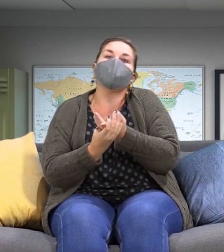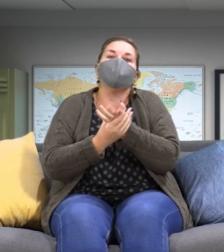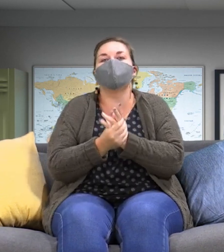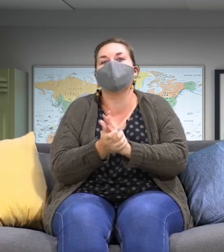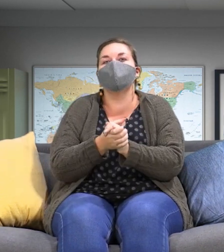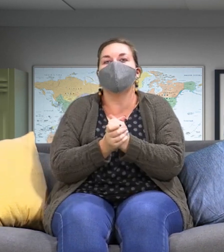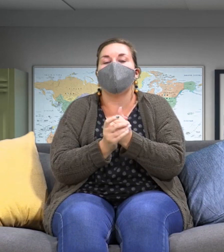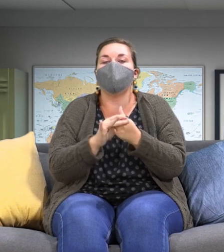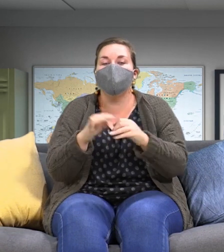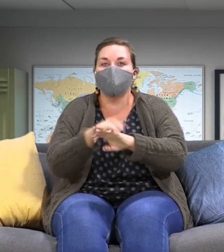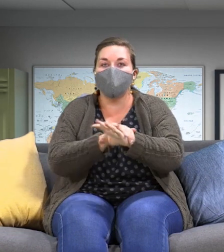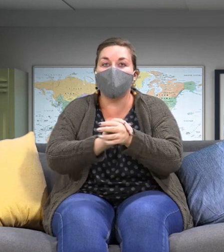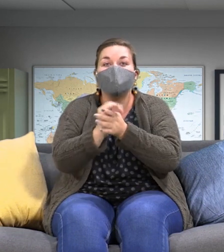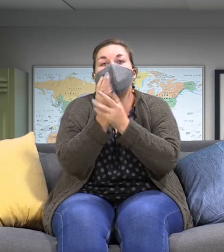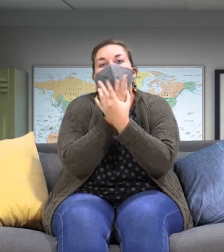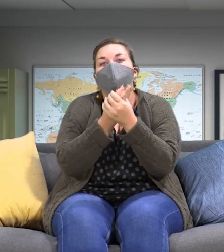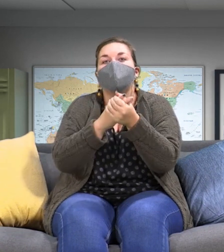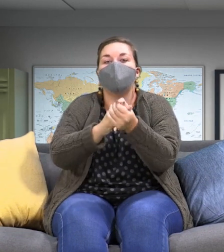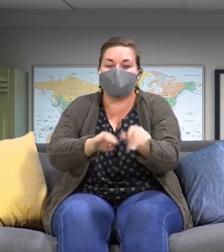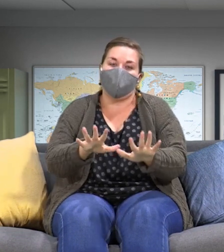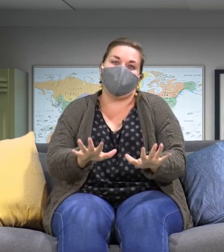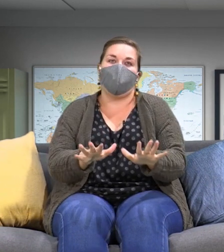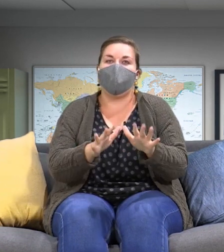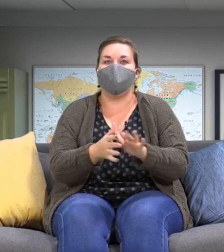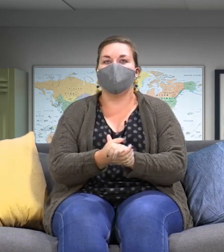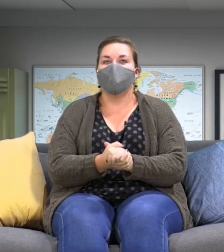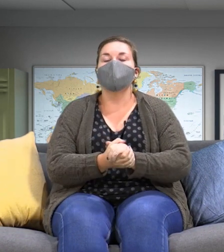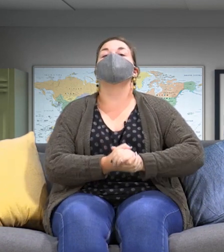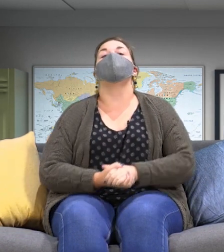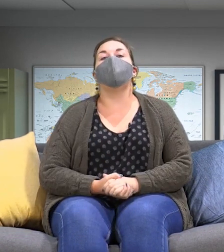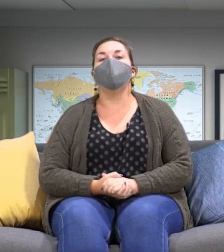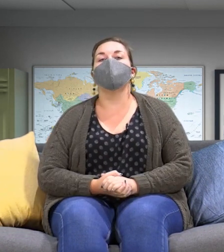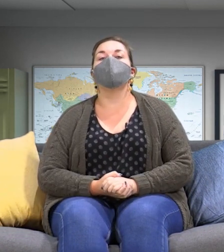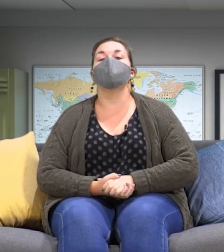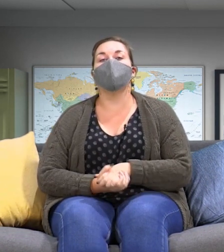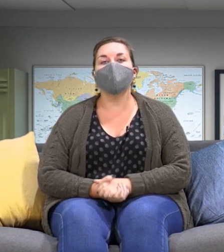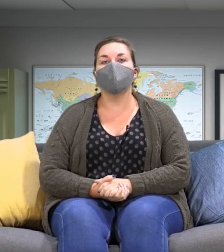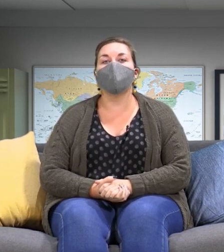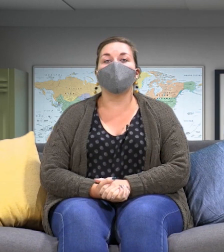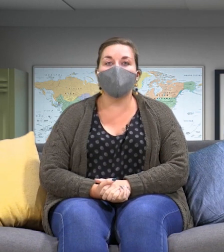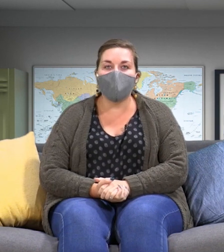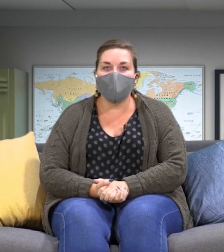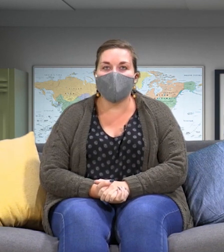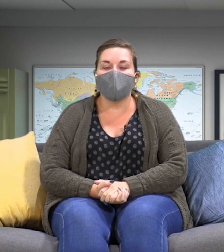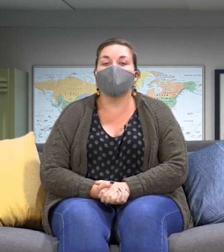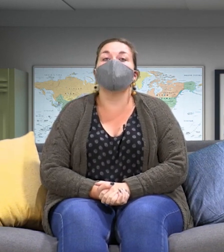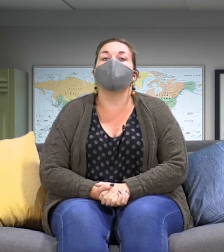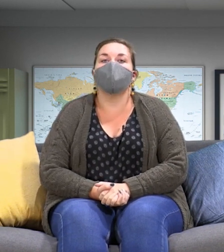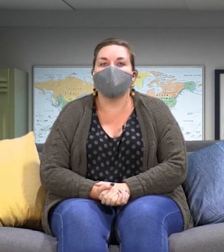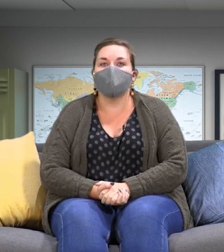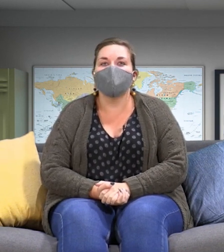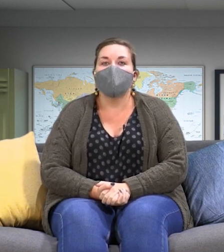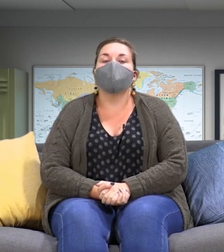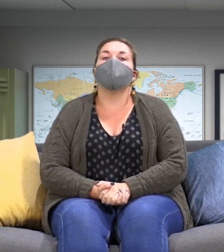So 20 seconds, and make sure you wash every bit of your hand. So now we will be checking in with our pre-primary and grade